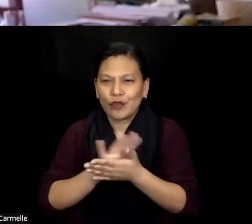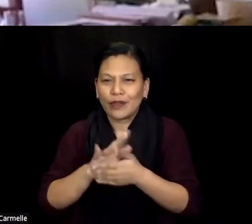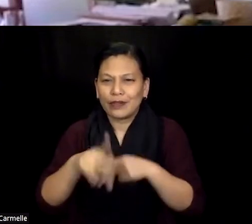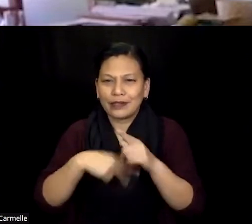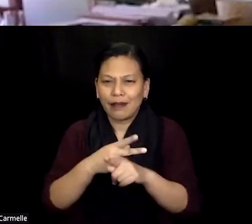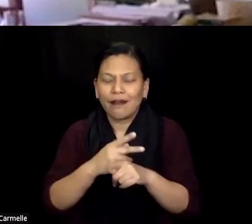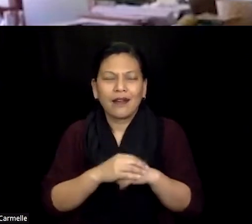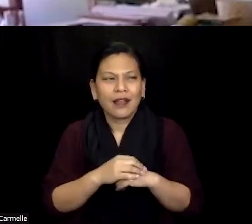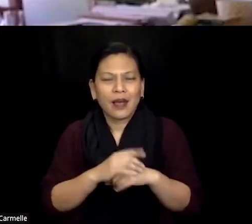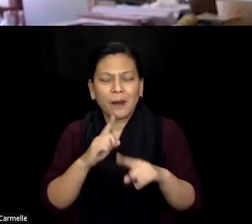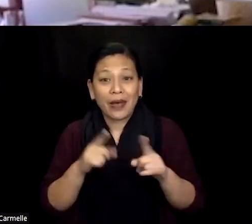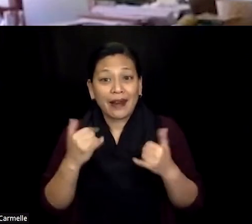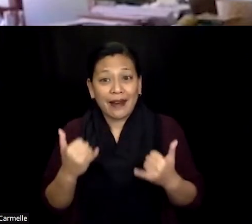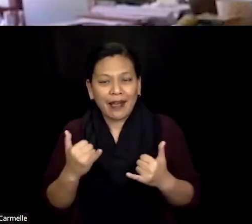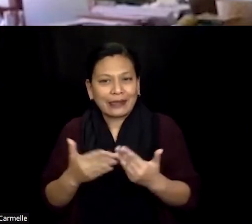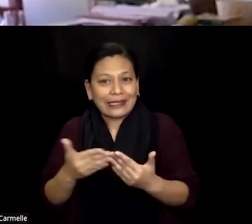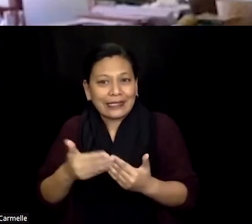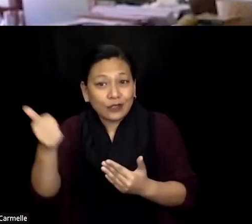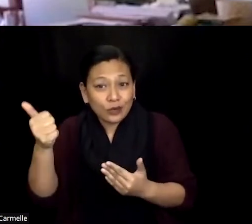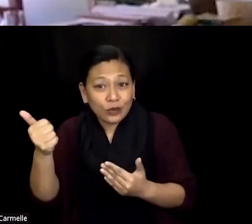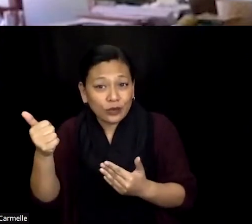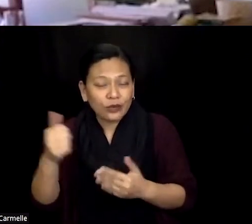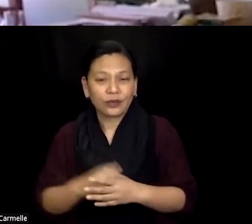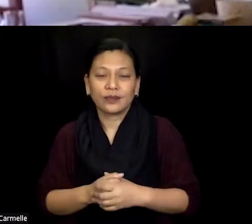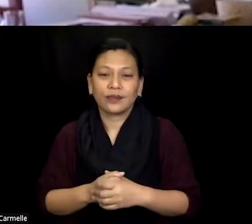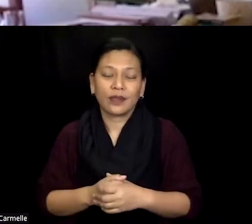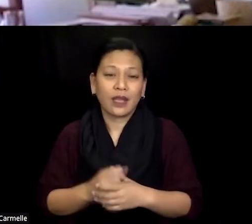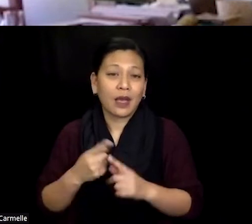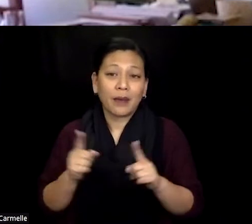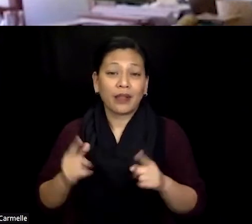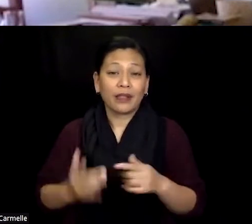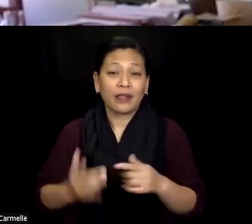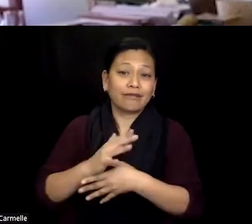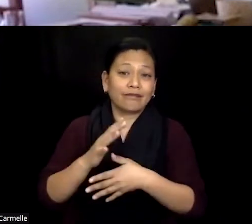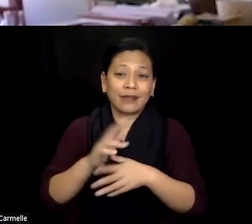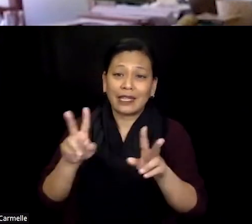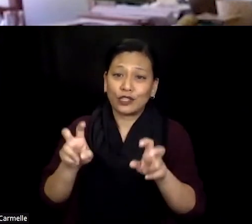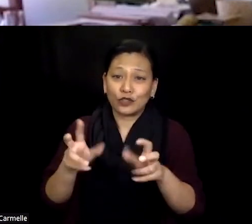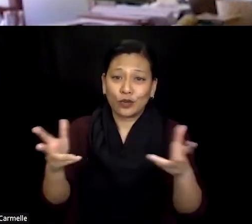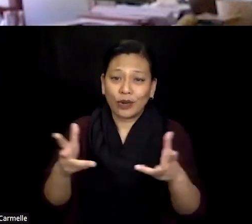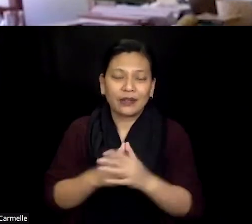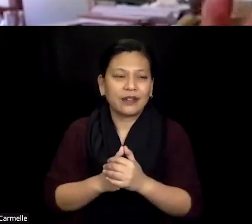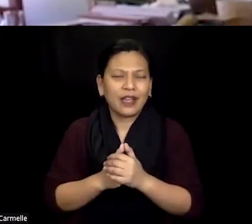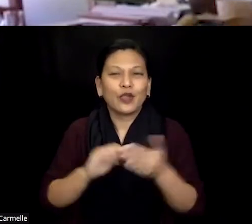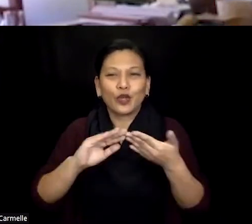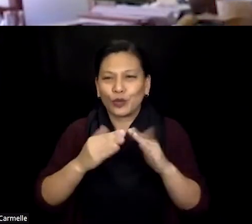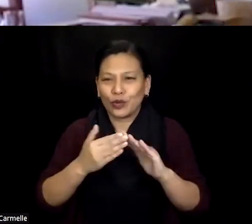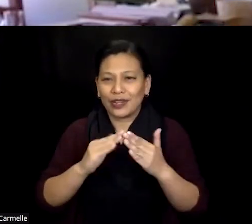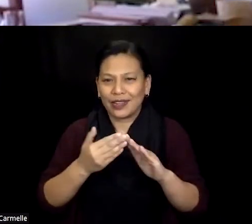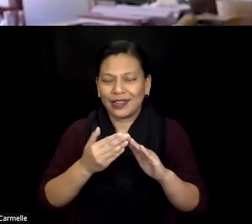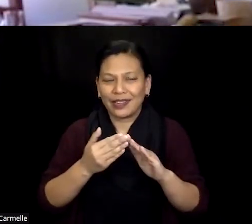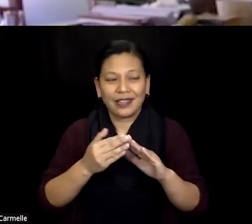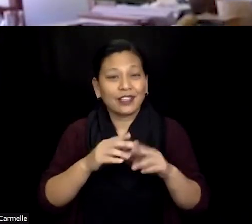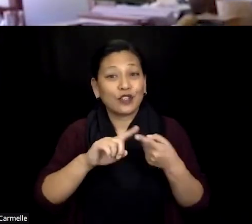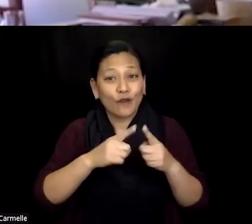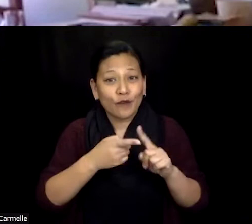much easier now. I think the main issue is, you know, the community aspect of it, of having a group